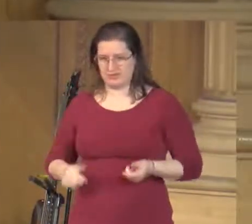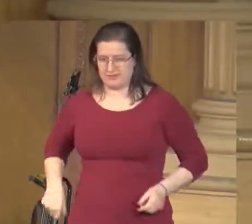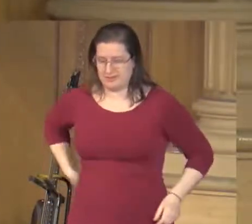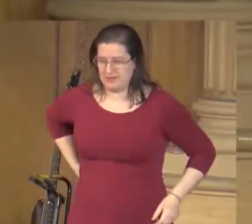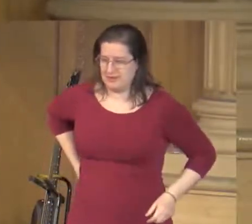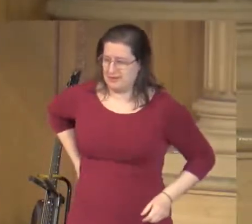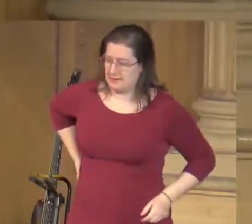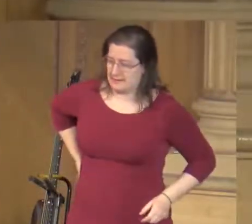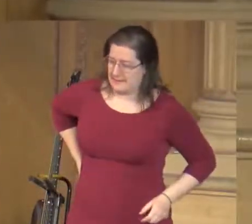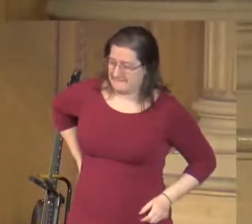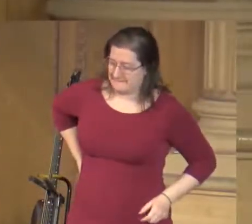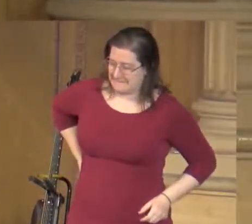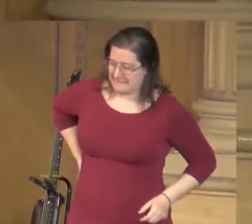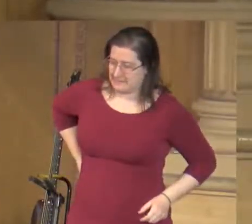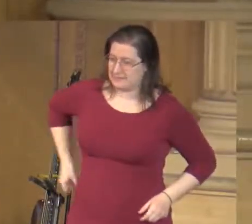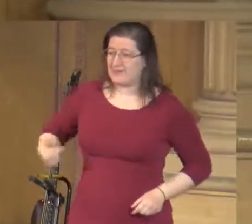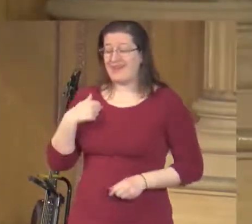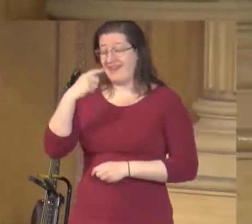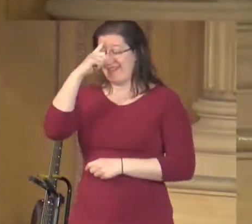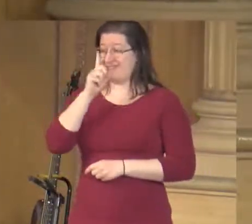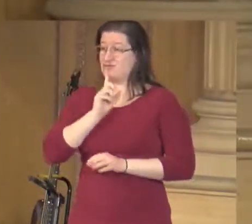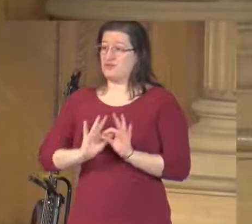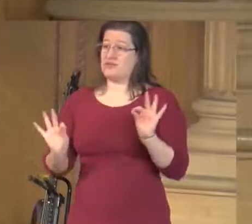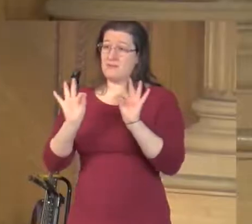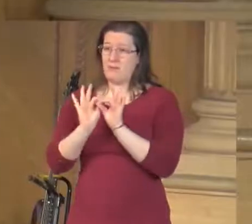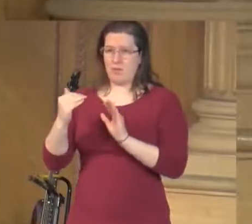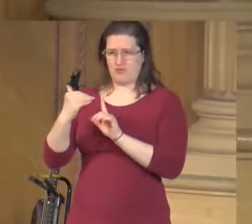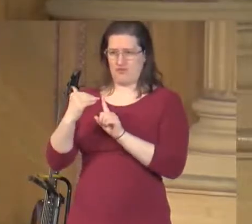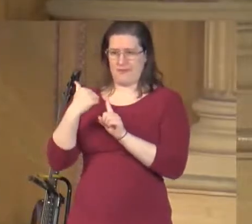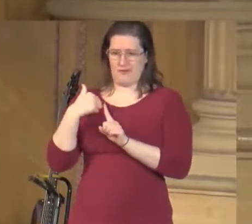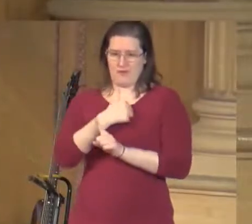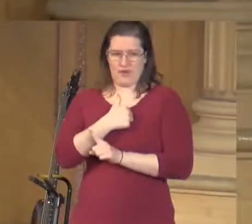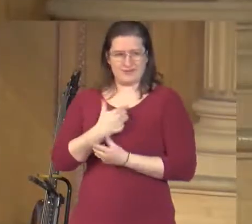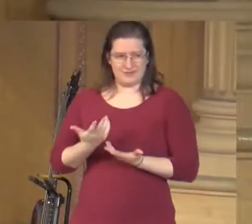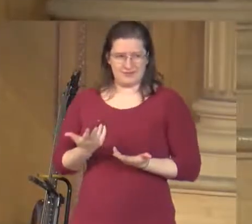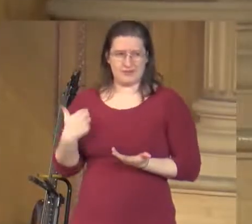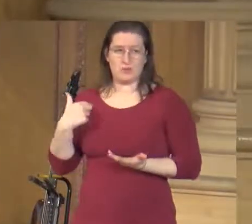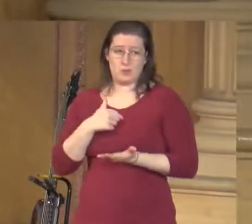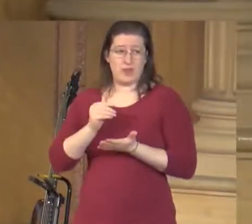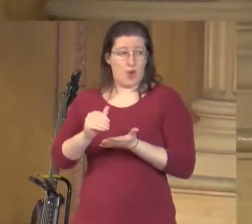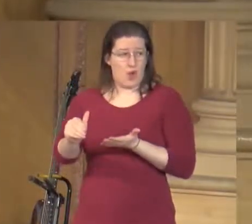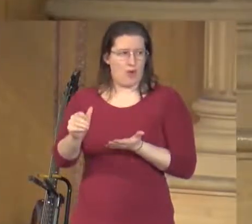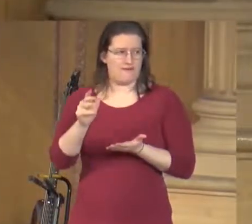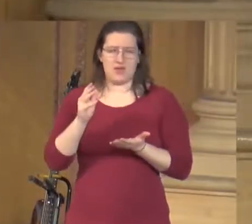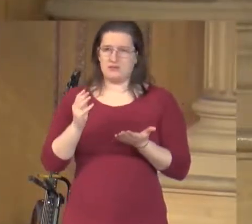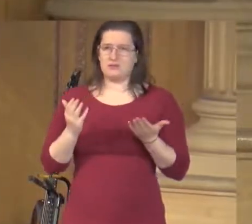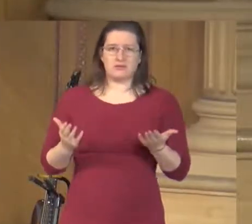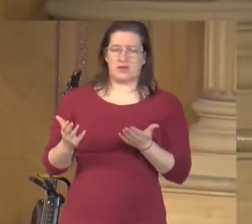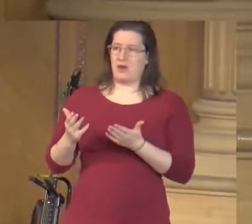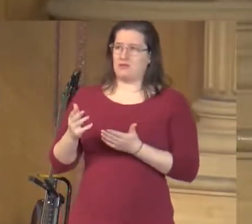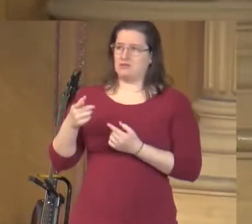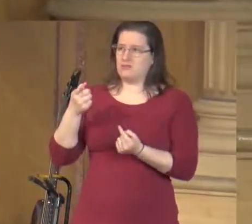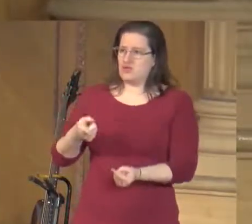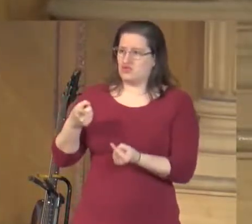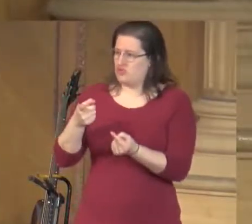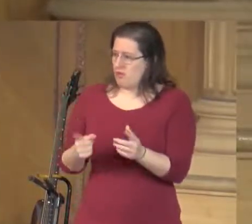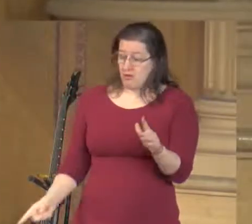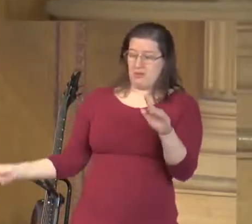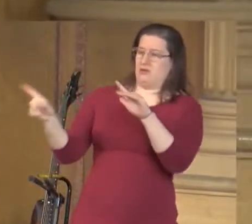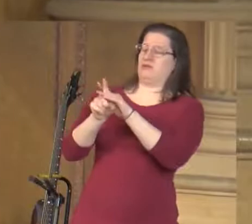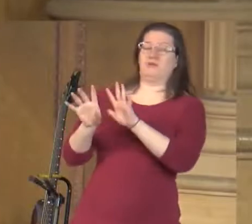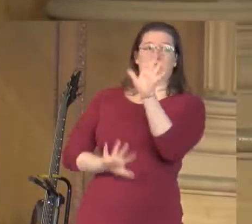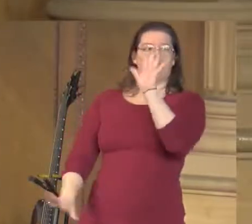that. And already, I think this is a really important reminder for us because we're often completely shocked when trials hit us as Christians.